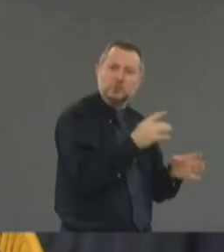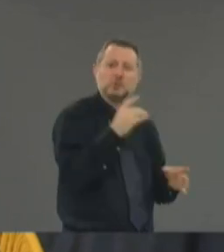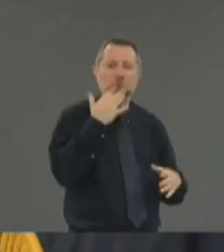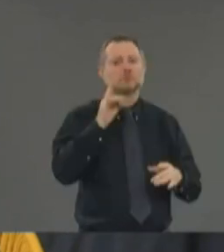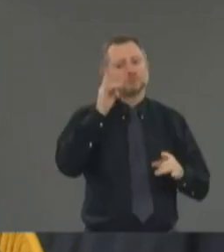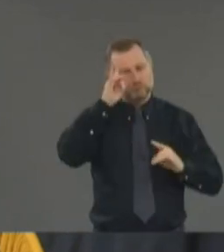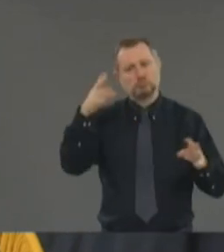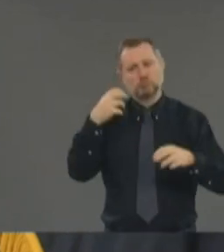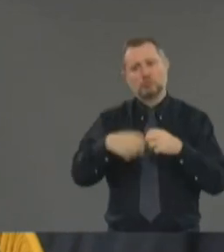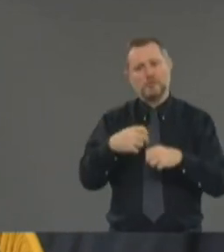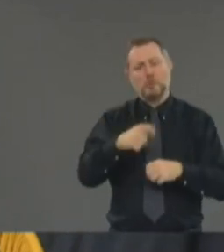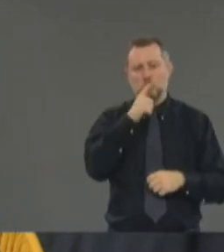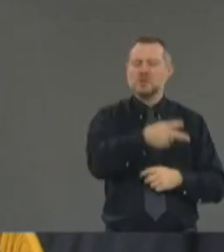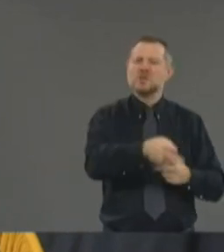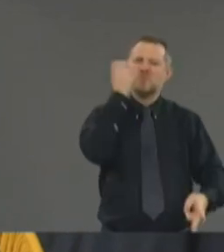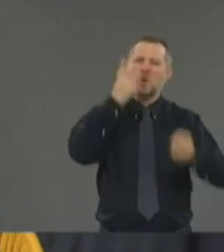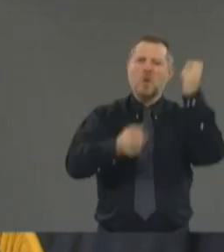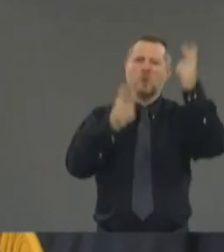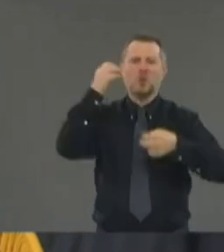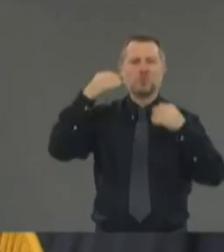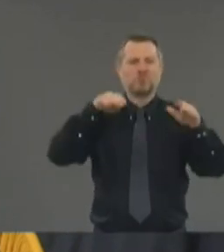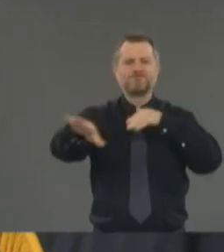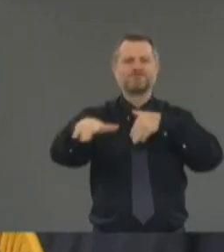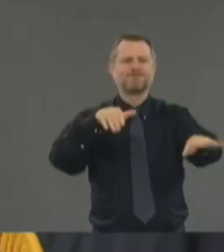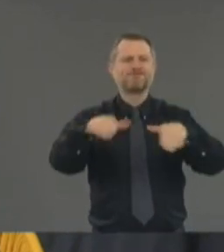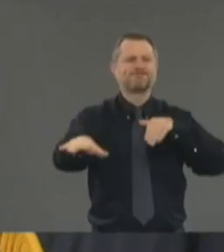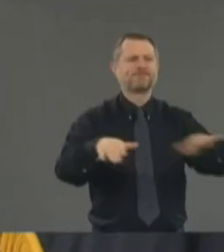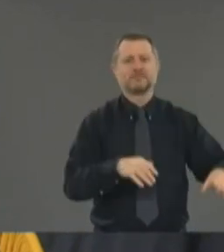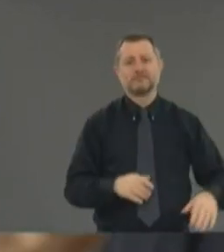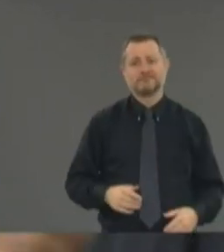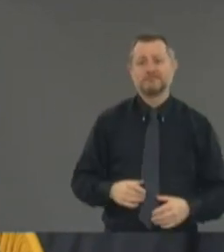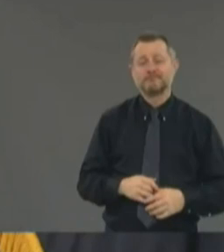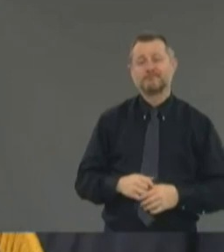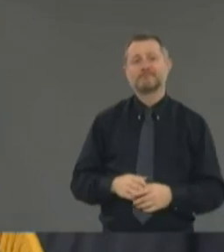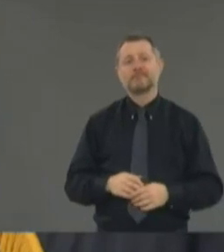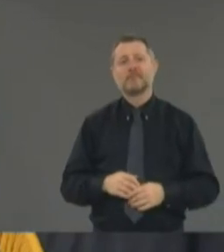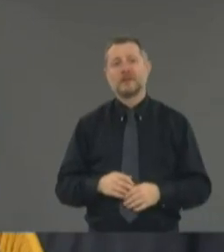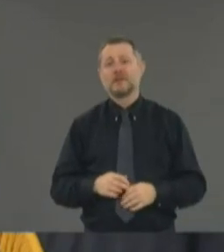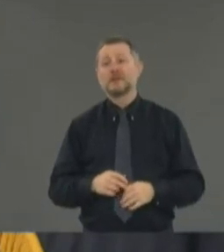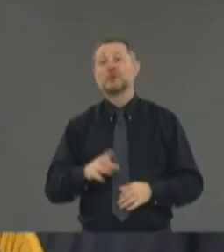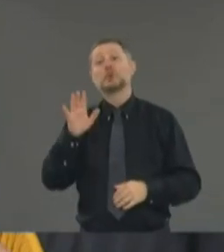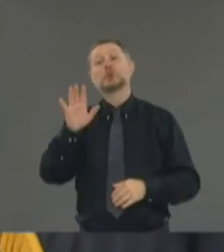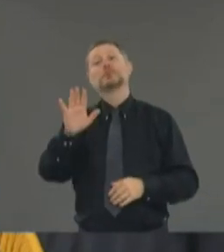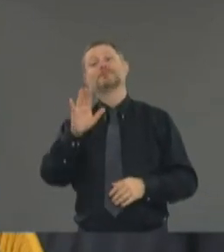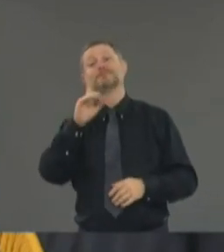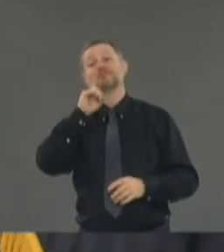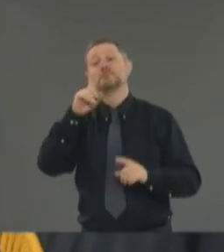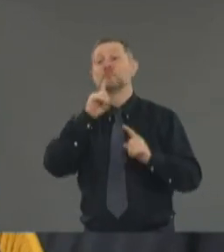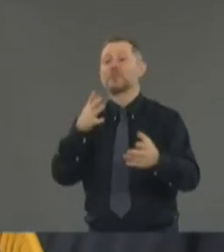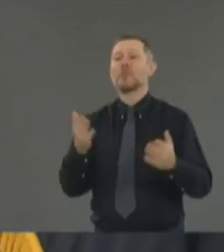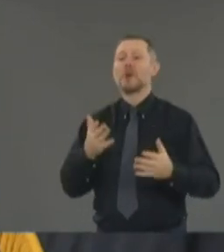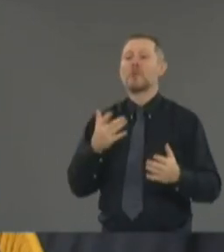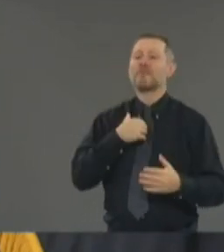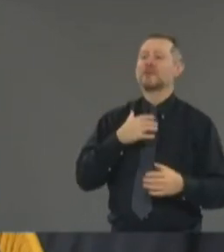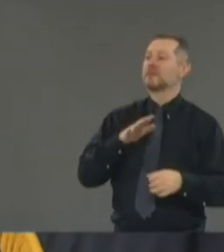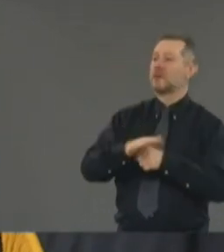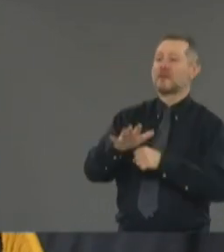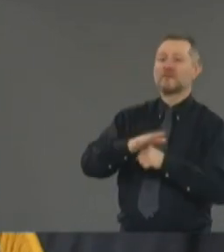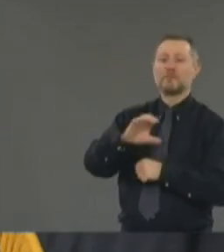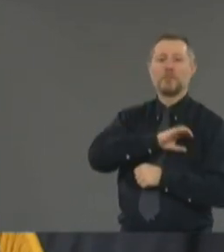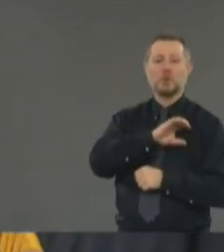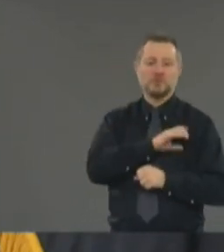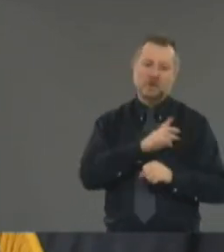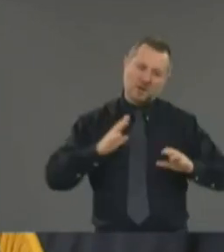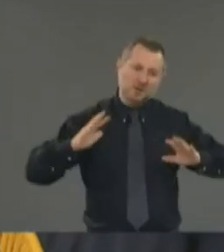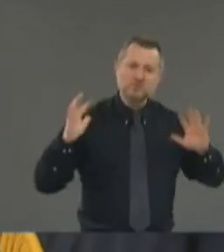in many cities. The first answer is deploy enough police. A place